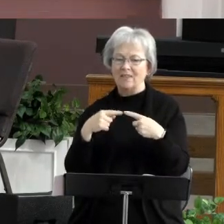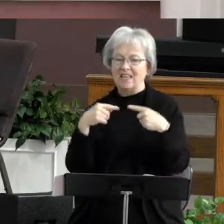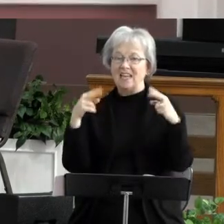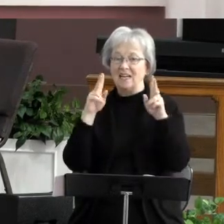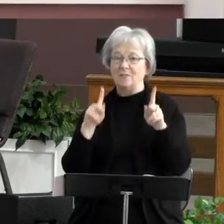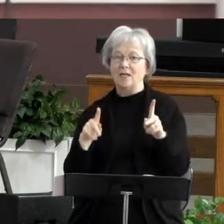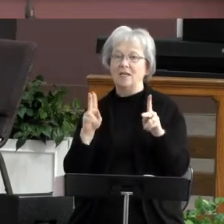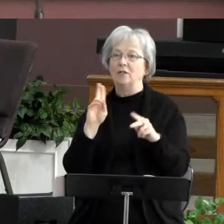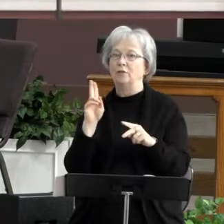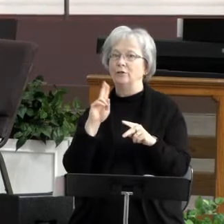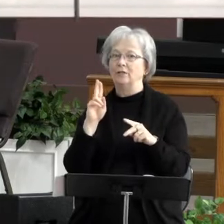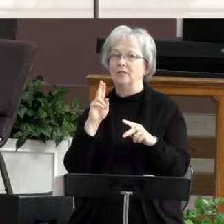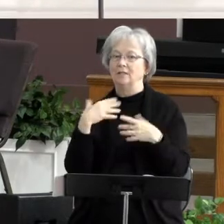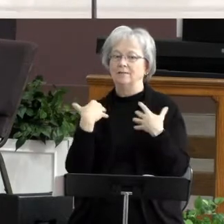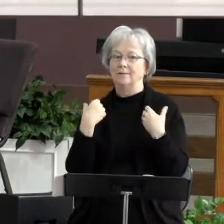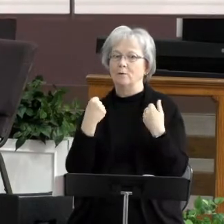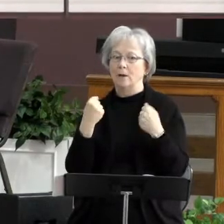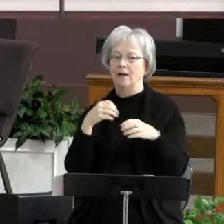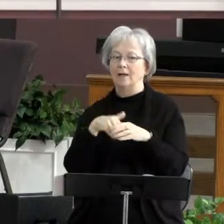lives?